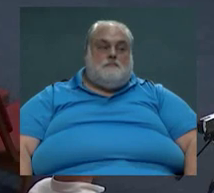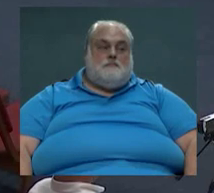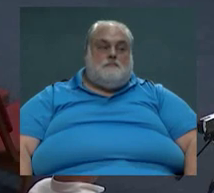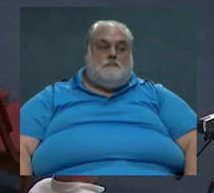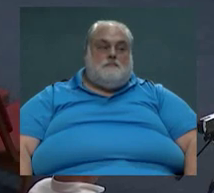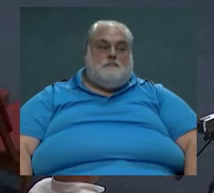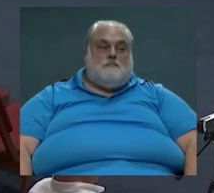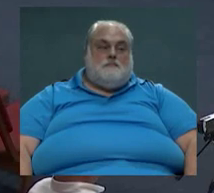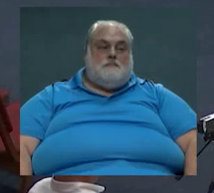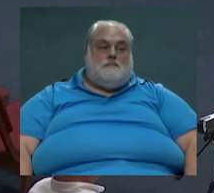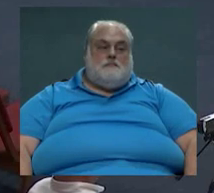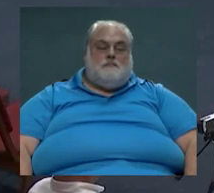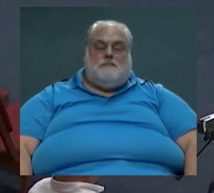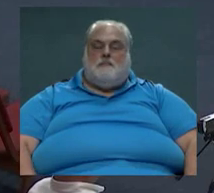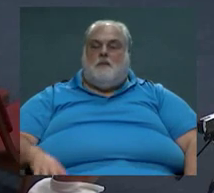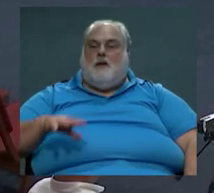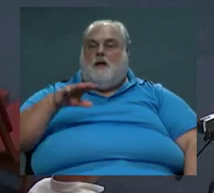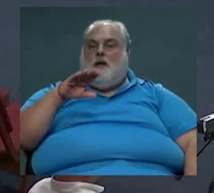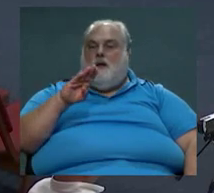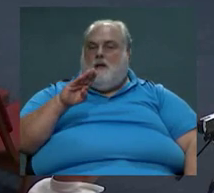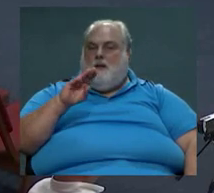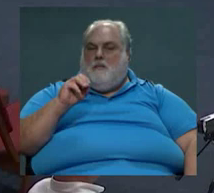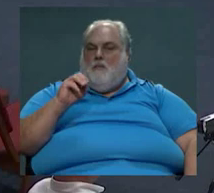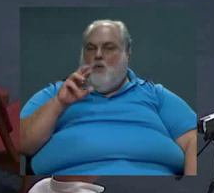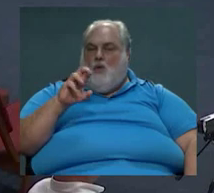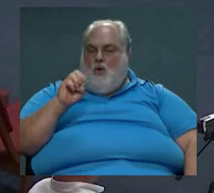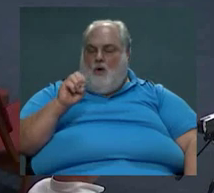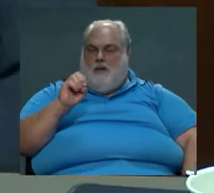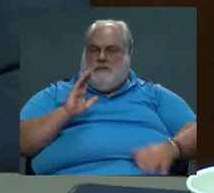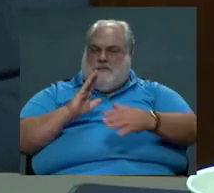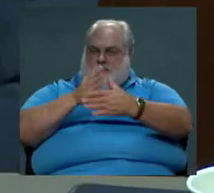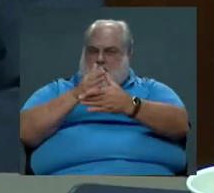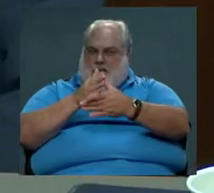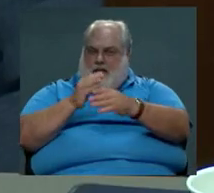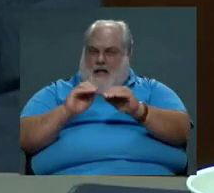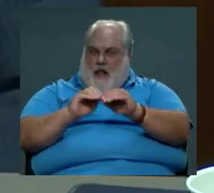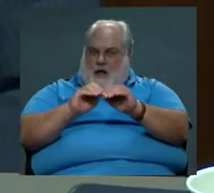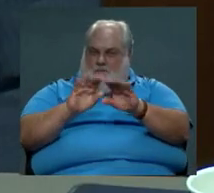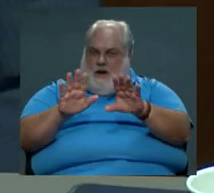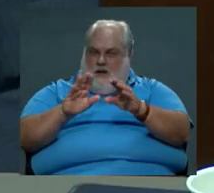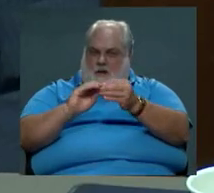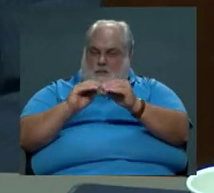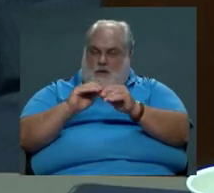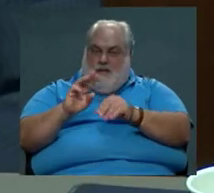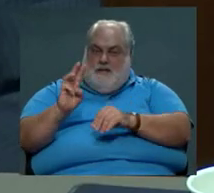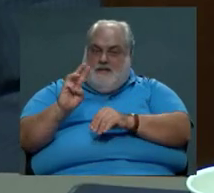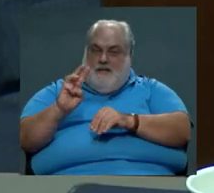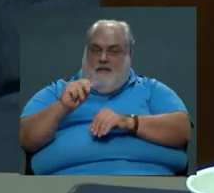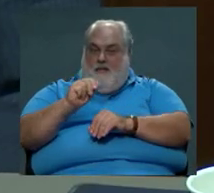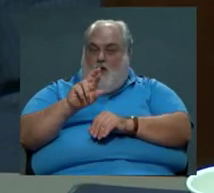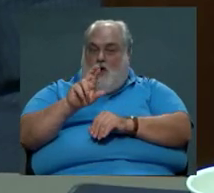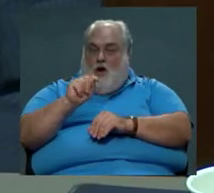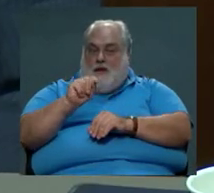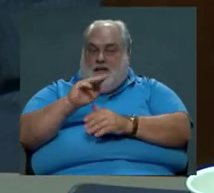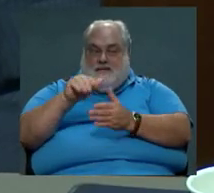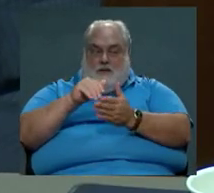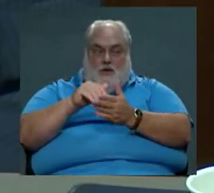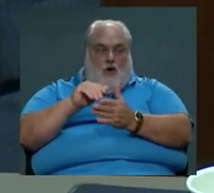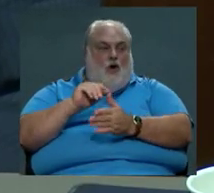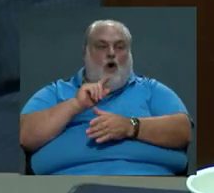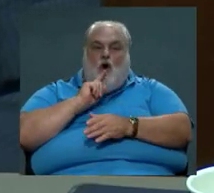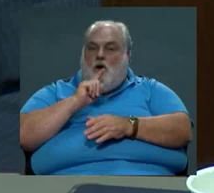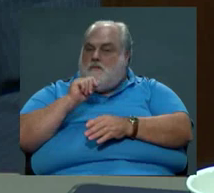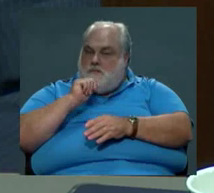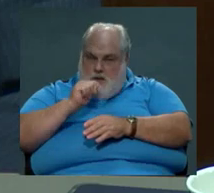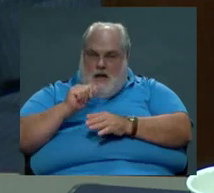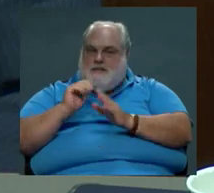Oh, yes, Mr. Moore. Just to clarify on item six, and I did double check this, the Art Center employees are not city